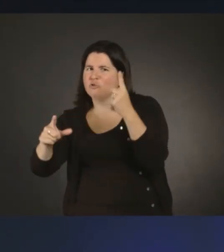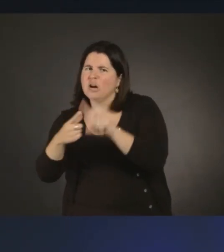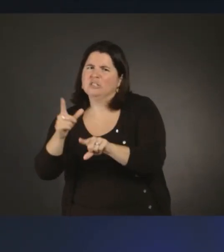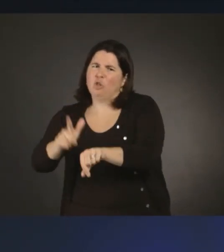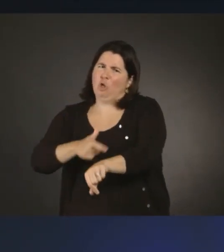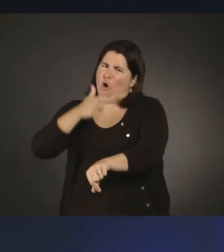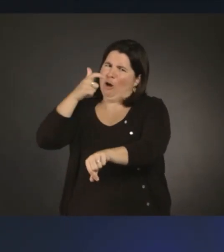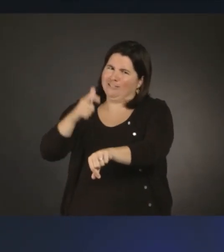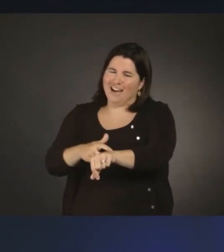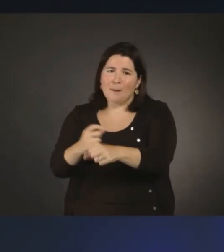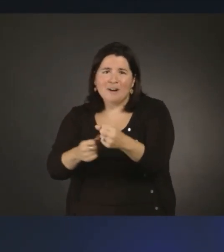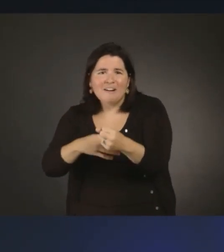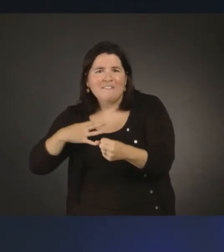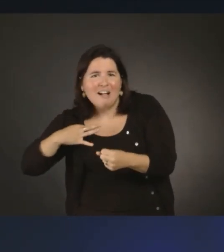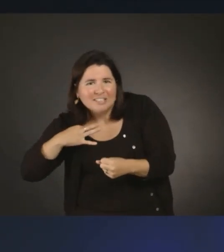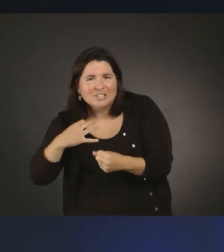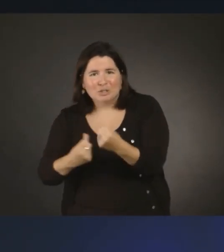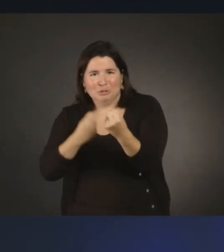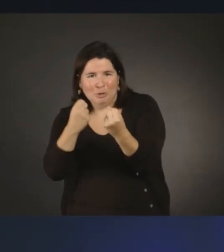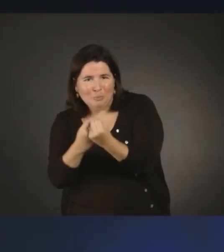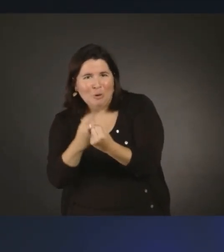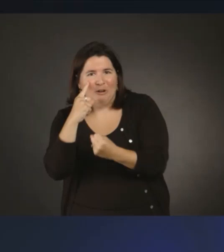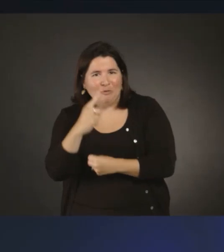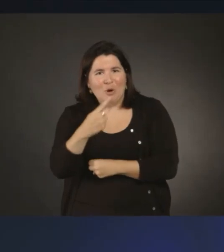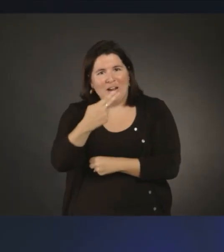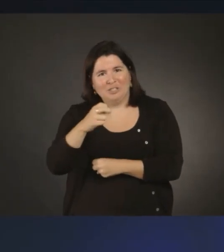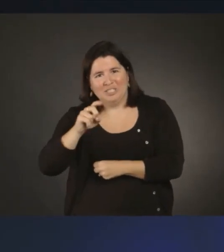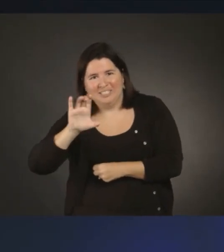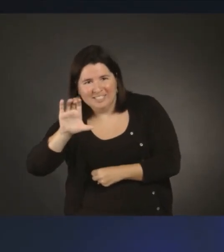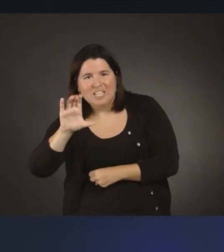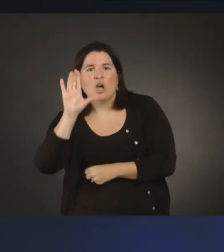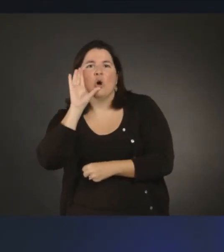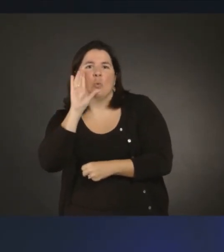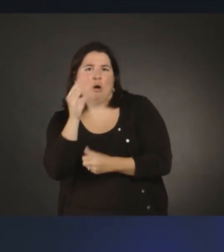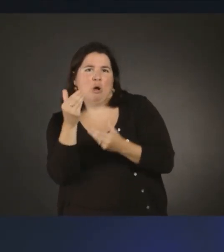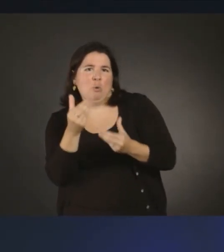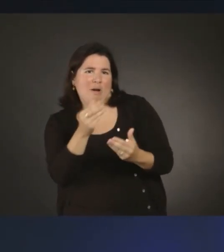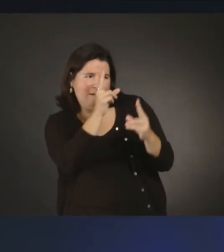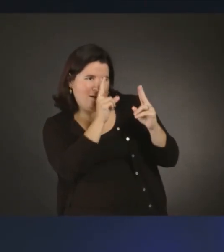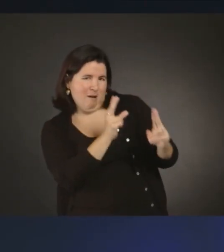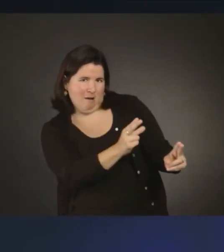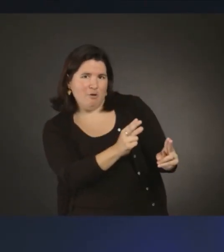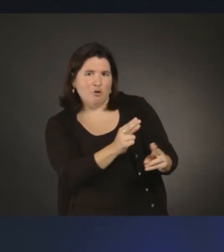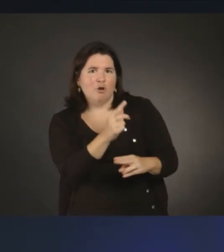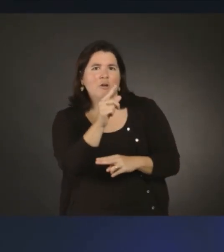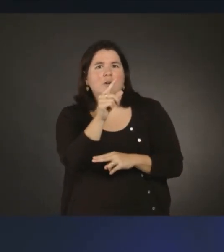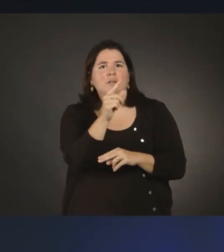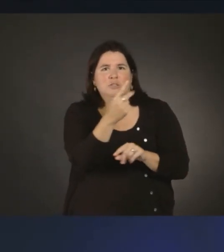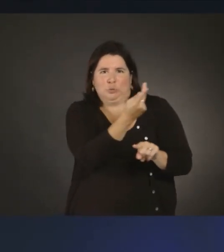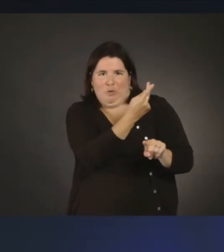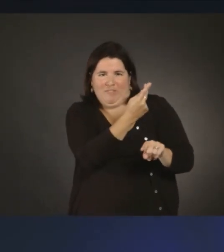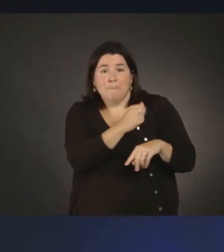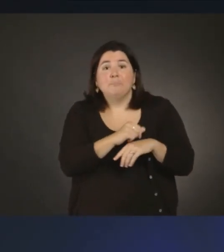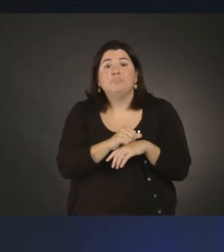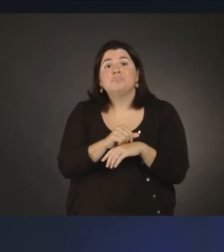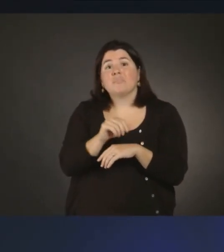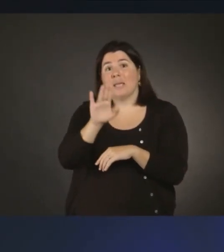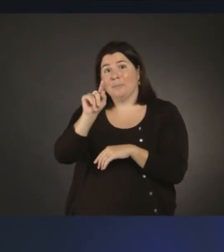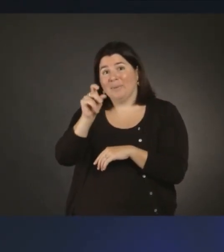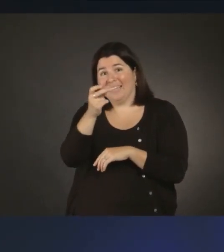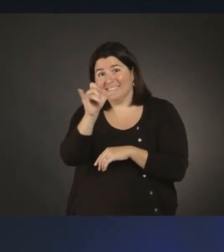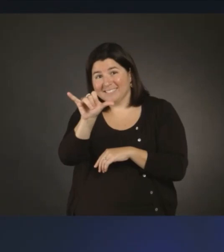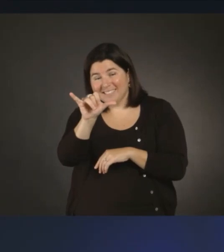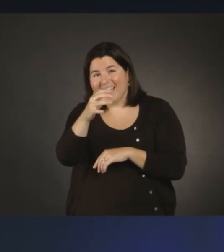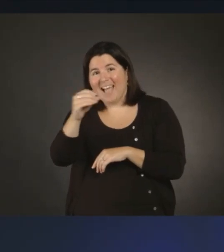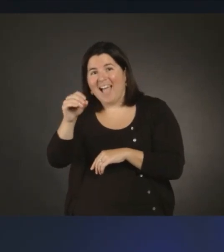volunteers, and supporters of HSDC who will pay tribute to Laura and Richard. Introducing Betsy and